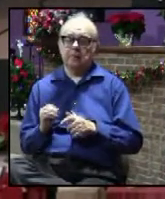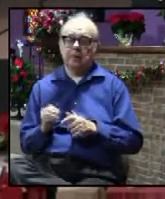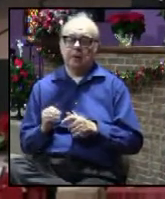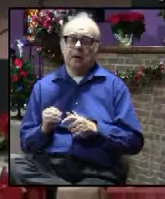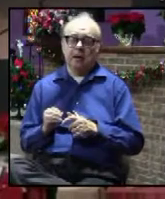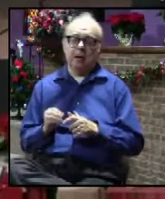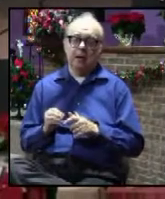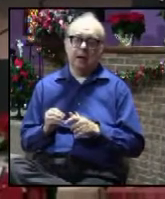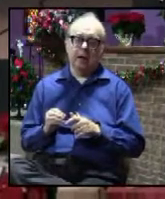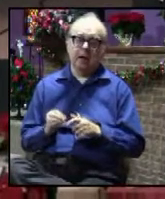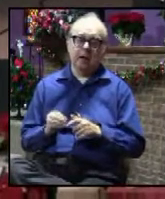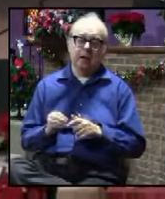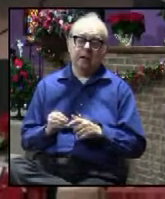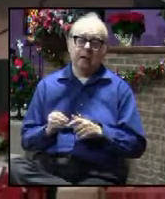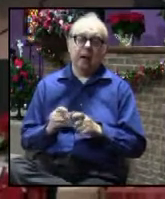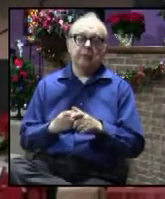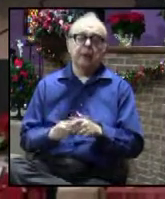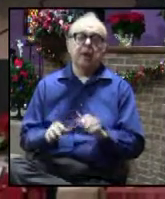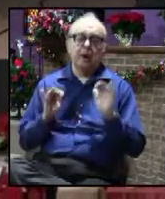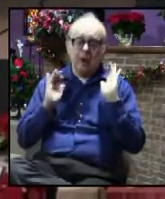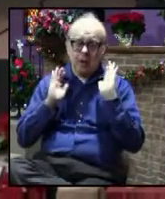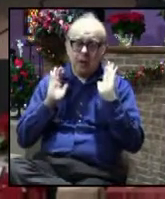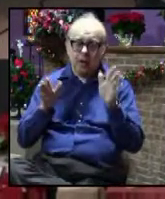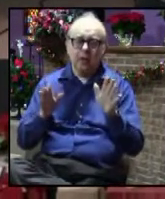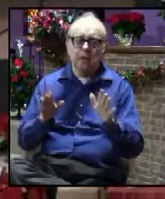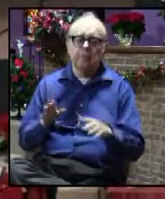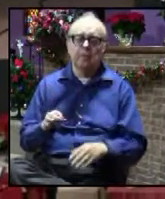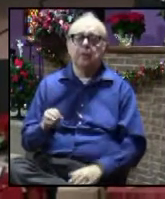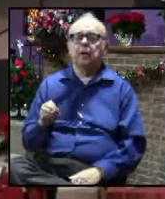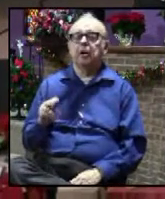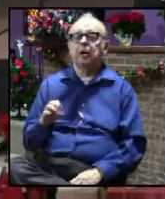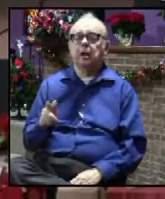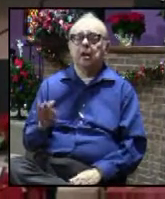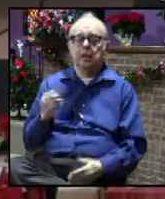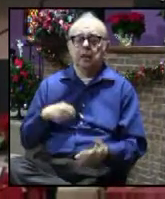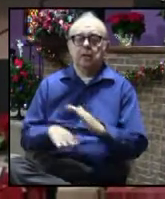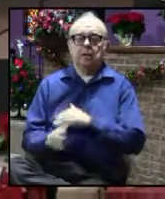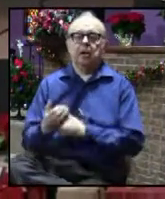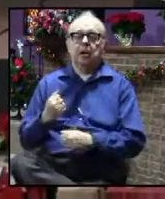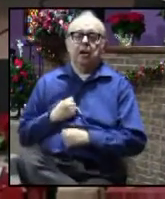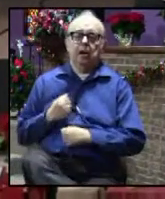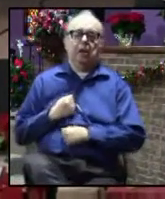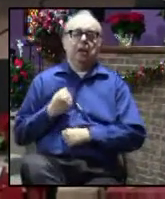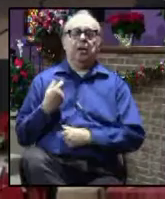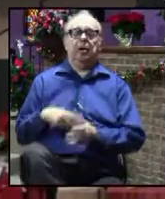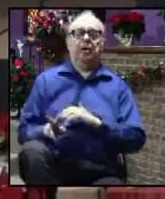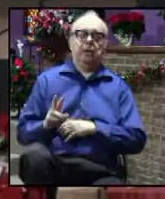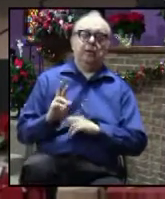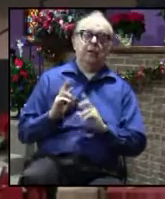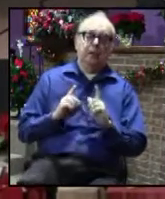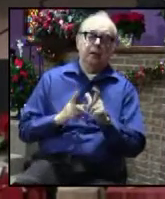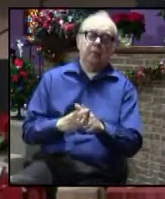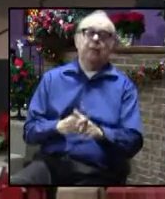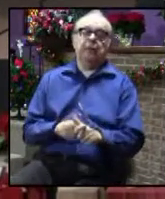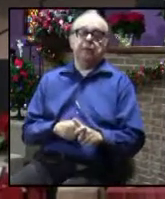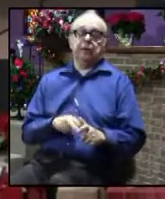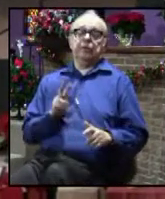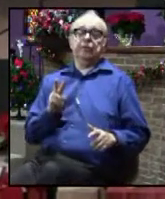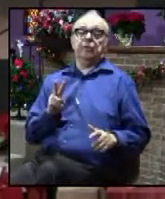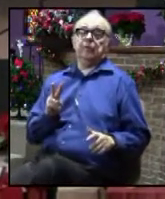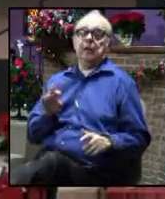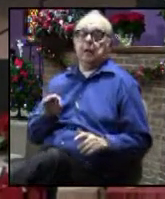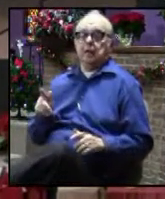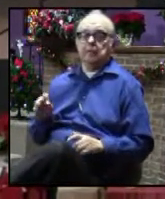ran a really terrible mile. And then when I went into service and they said, okay, you're going to run 2 miles, and I thought, you and who